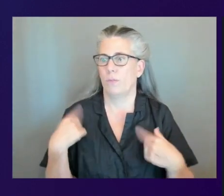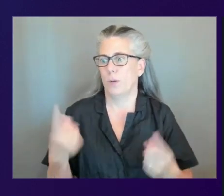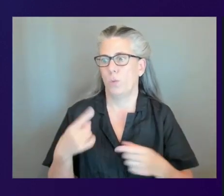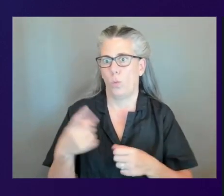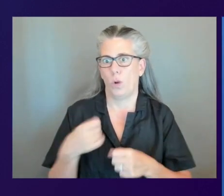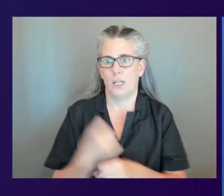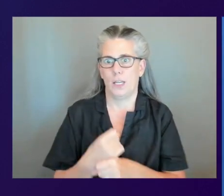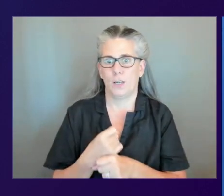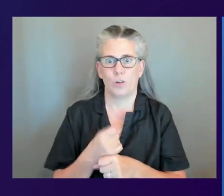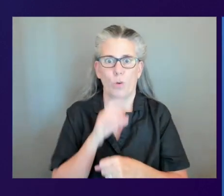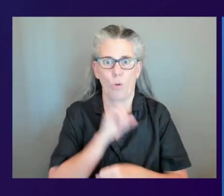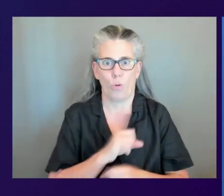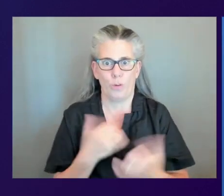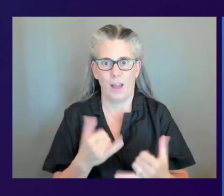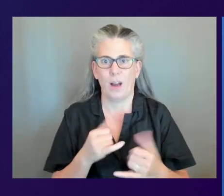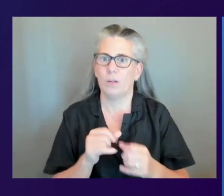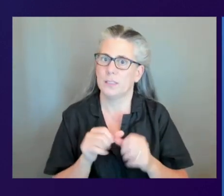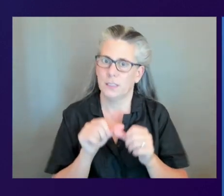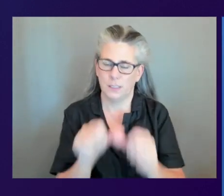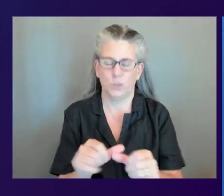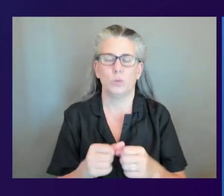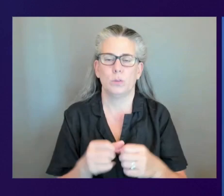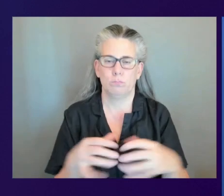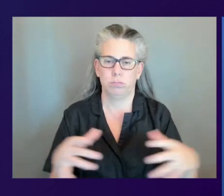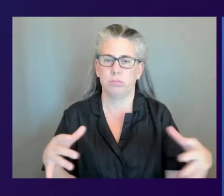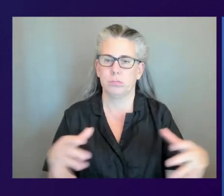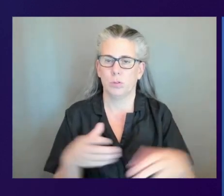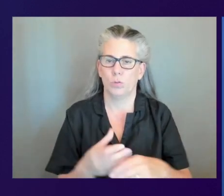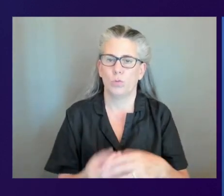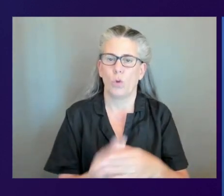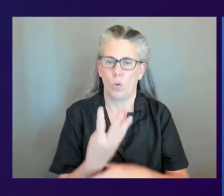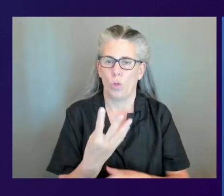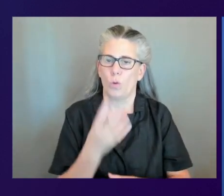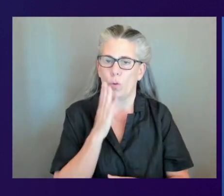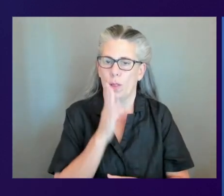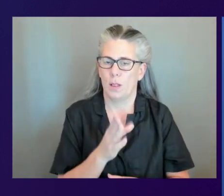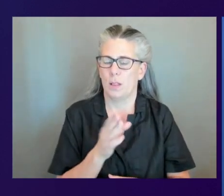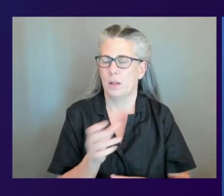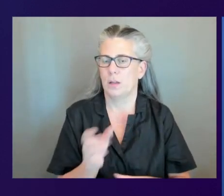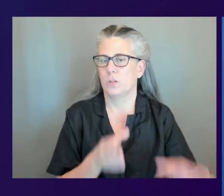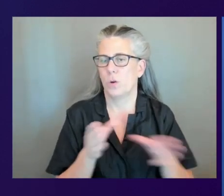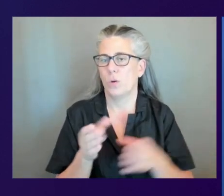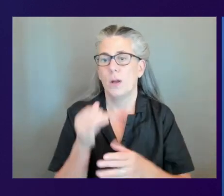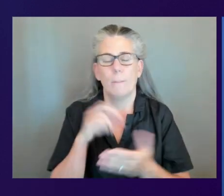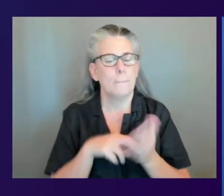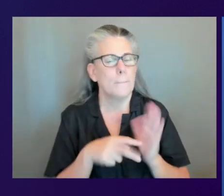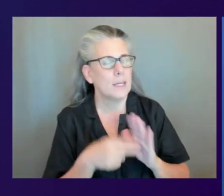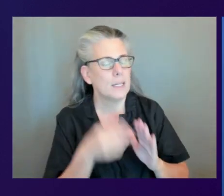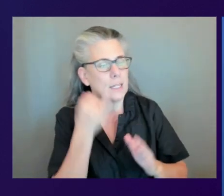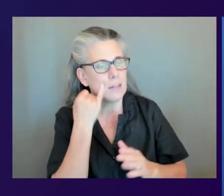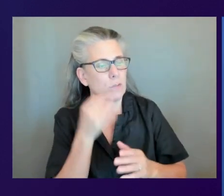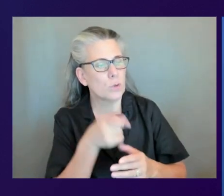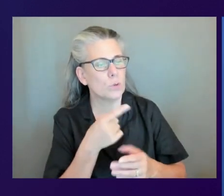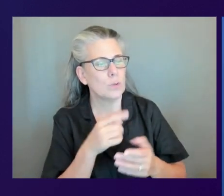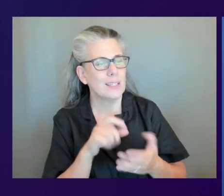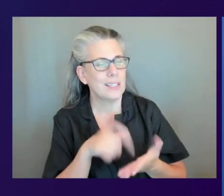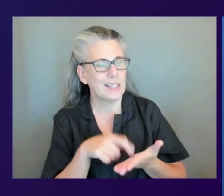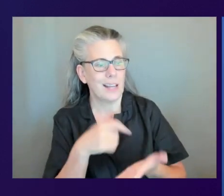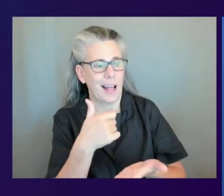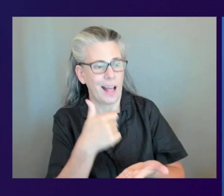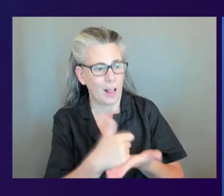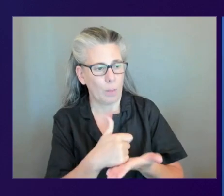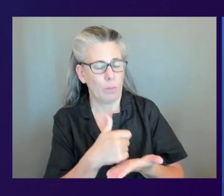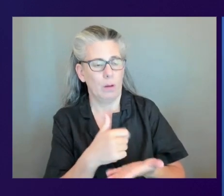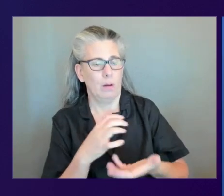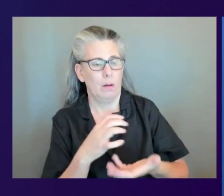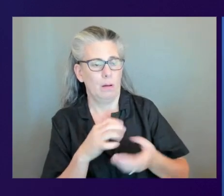for example, Comm Division would be, if you needed help deploying this, Comm Division would help you with some